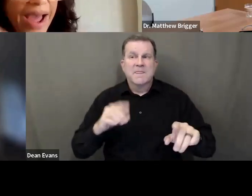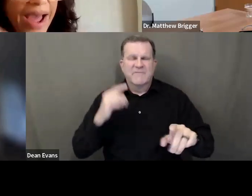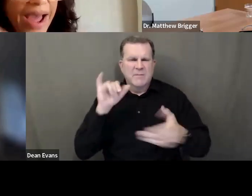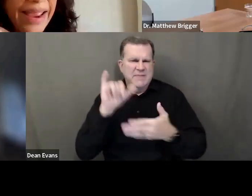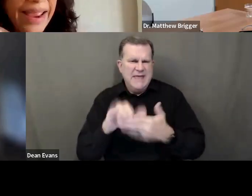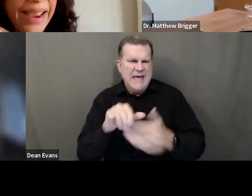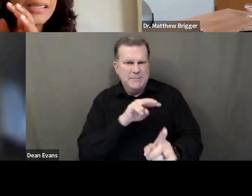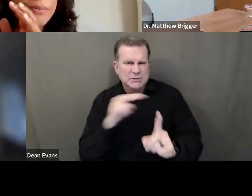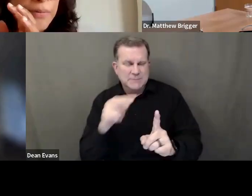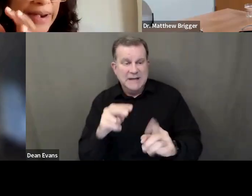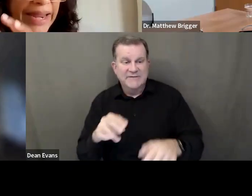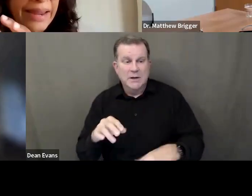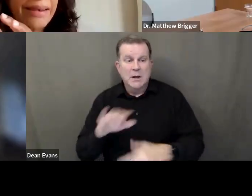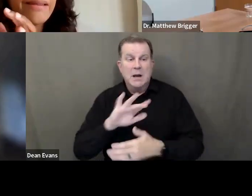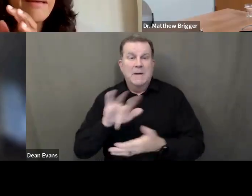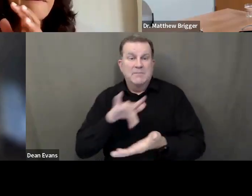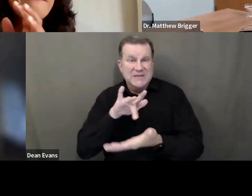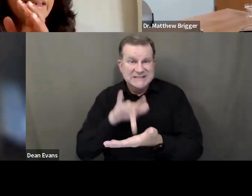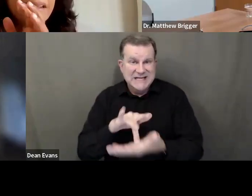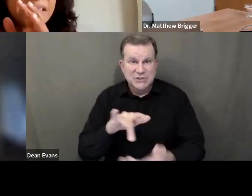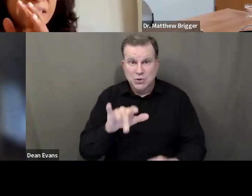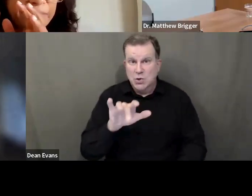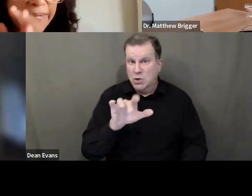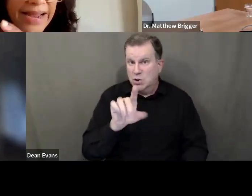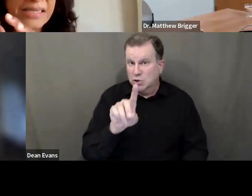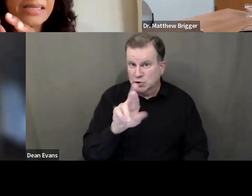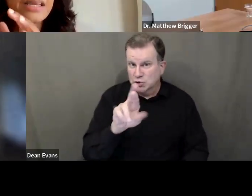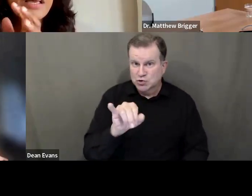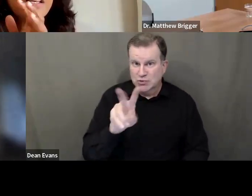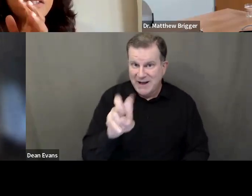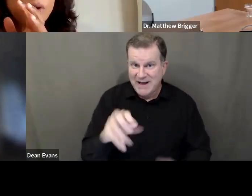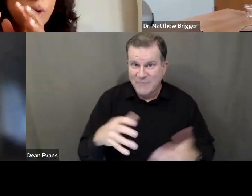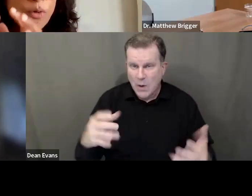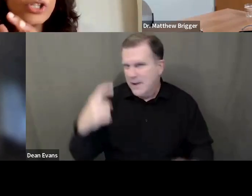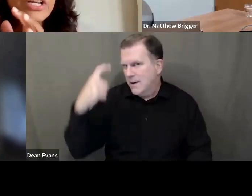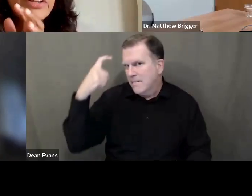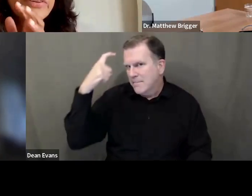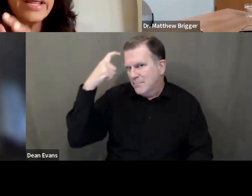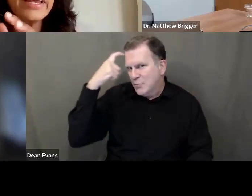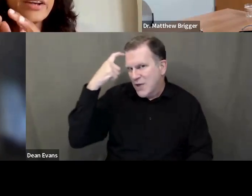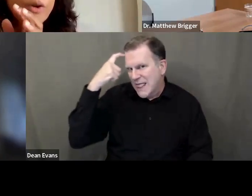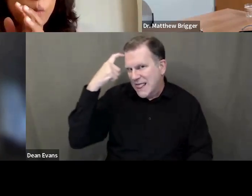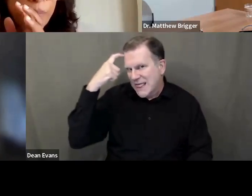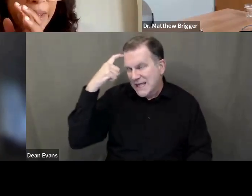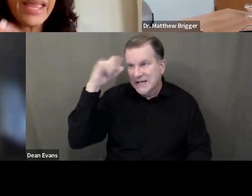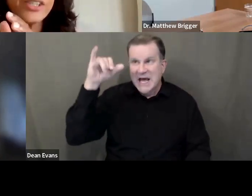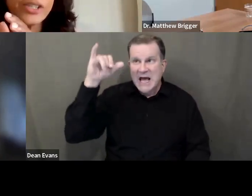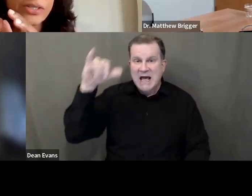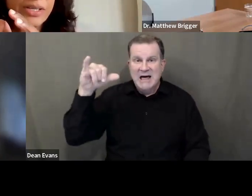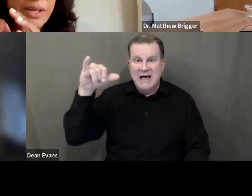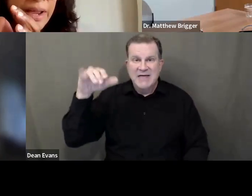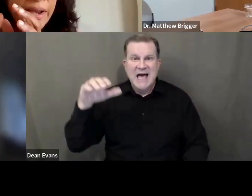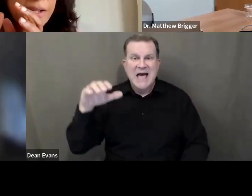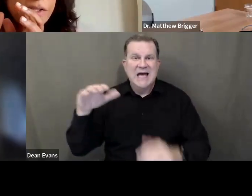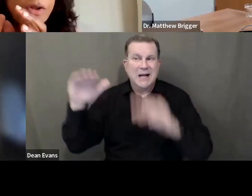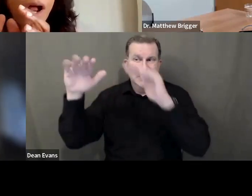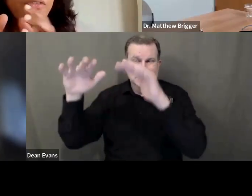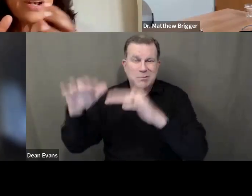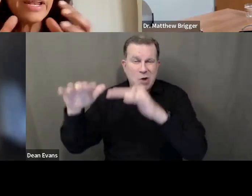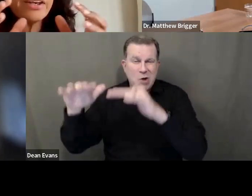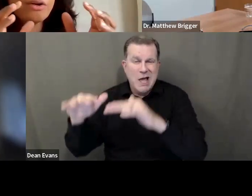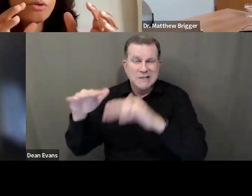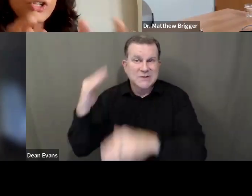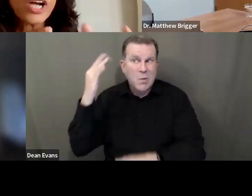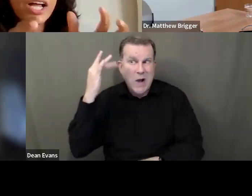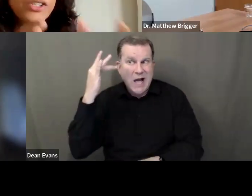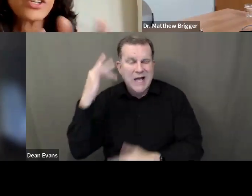central drive, that is the brain, when it is suppressed, is usually related to medications. It is